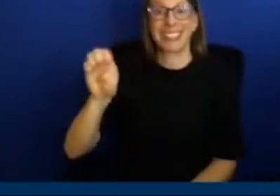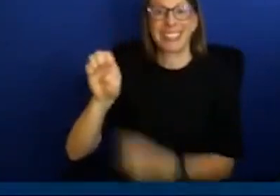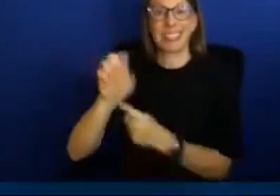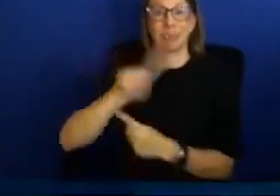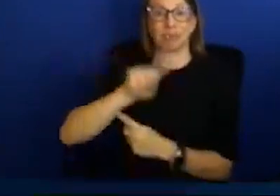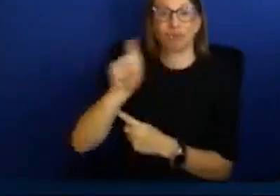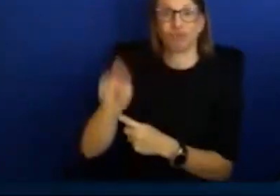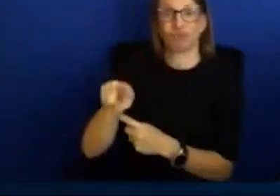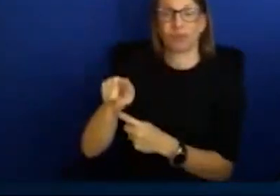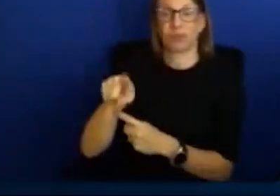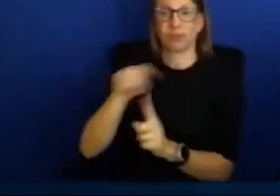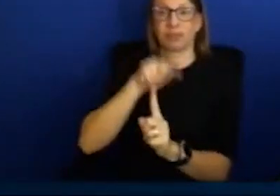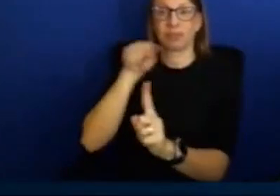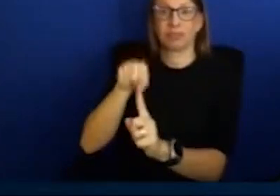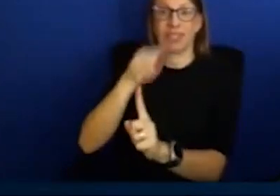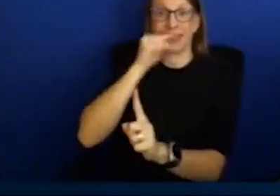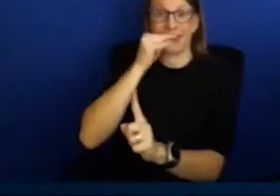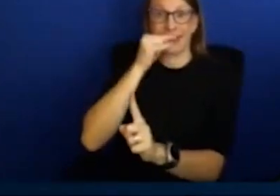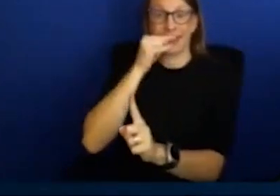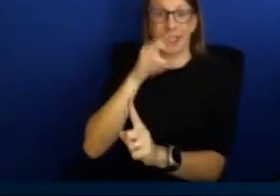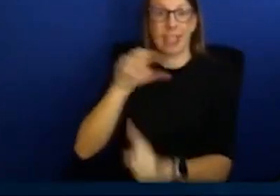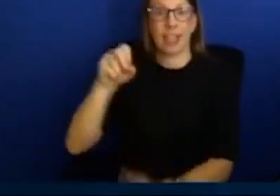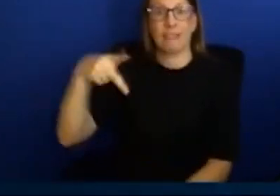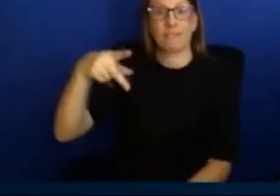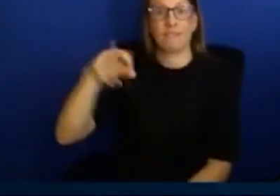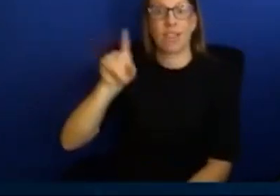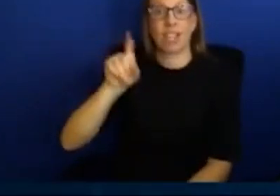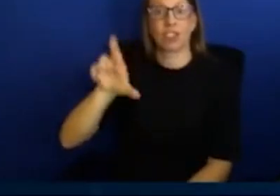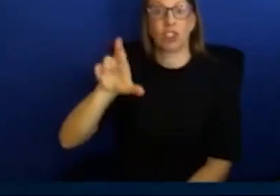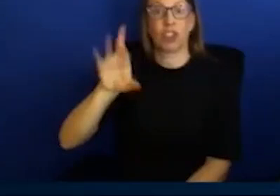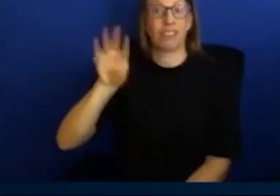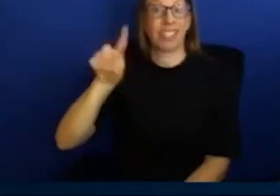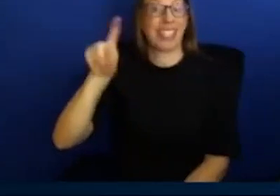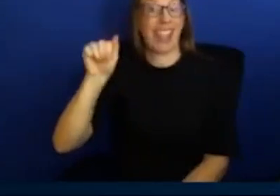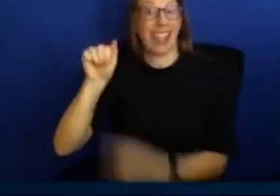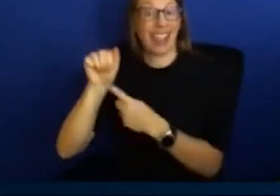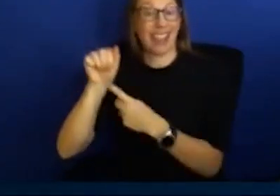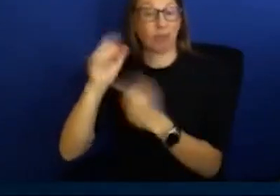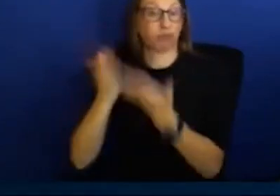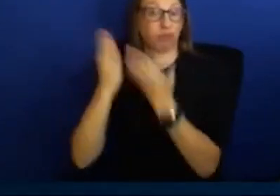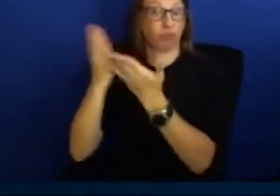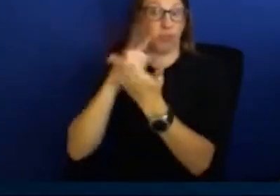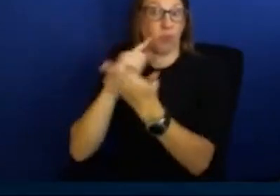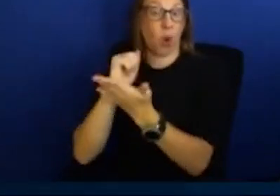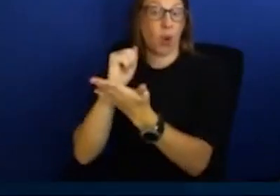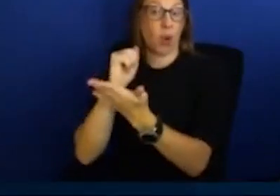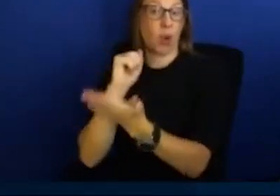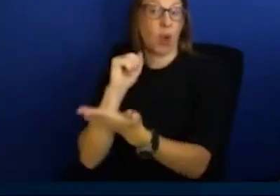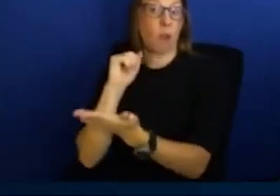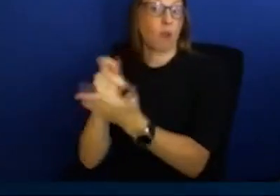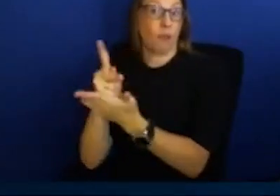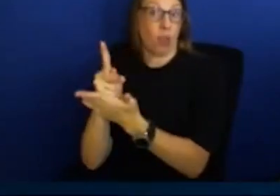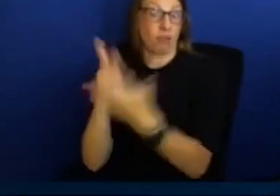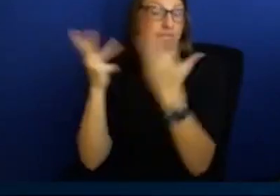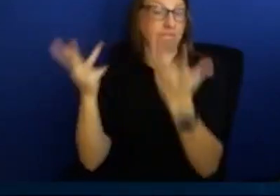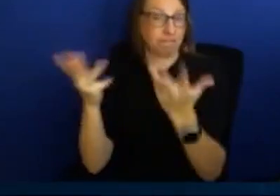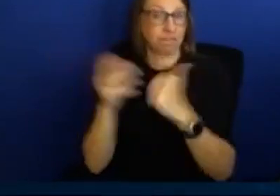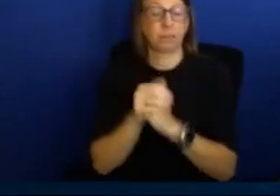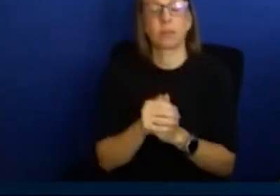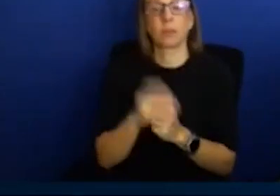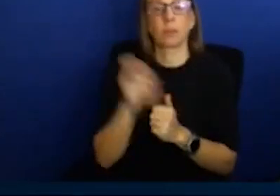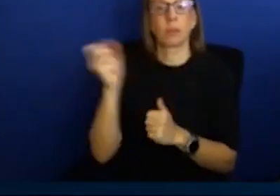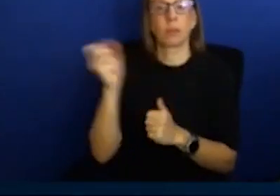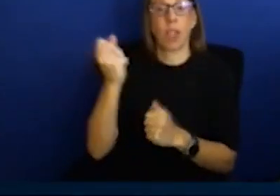kids and the Pfizer FDA sending on to the FDA for their approval. I want to get back to that in just a moment. But we've got some questions coming